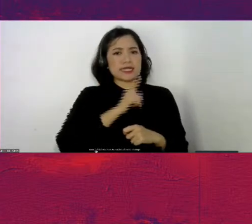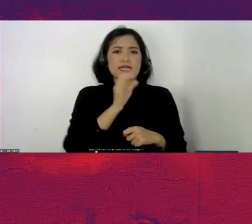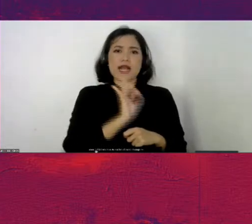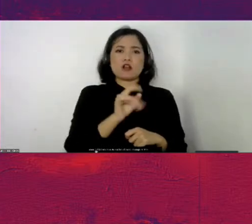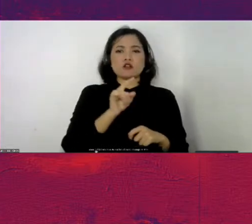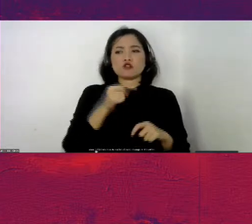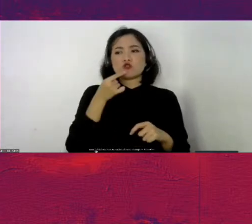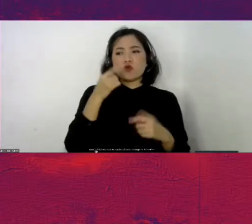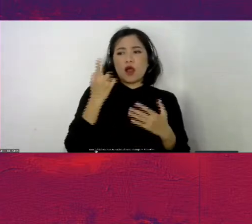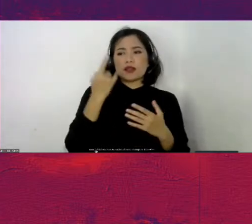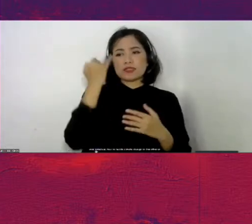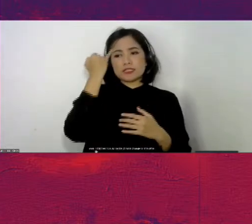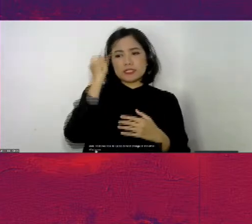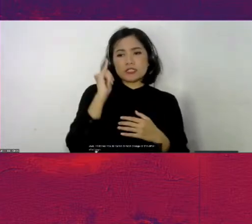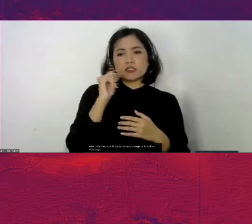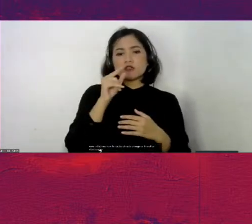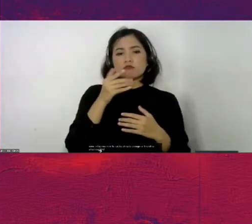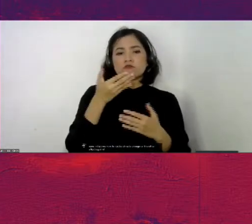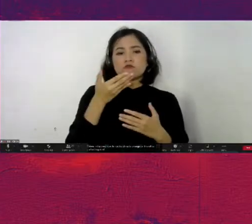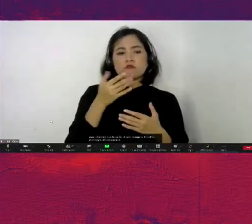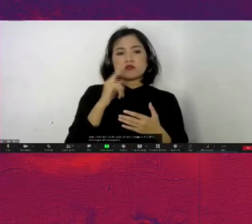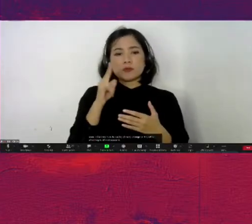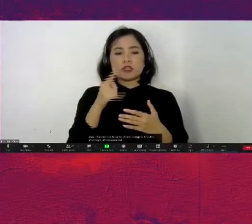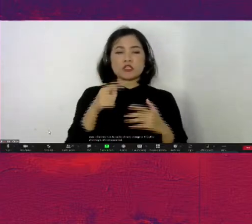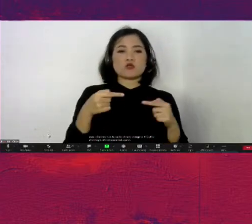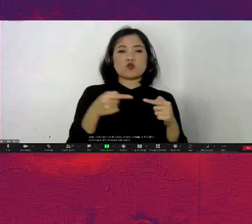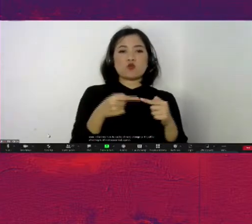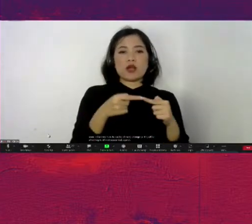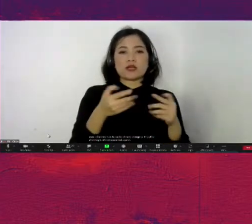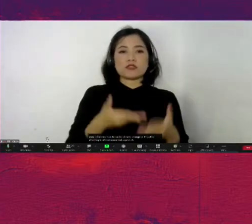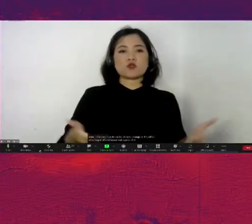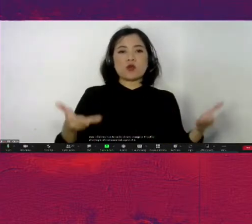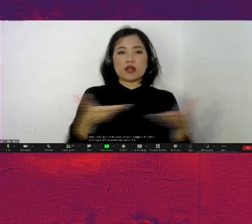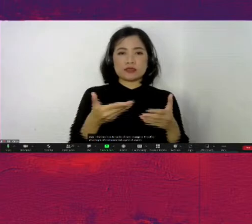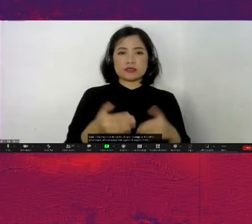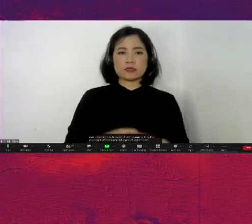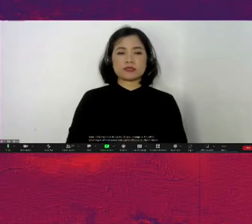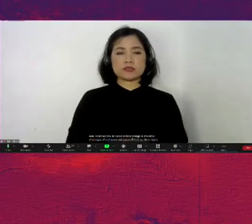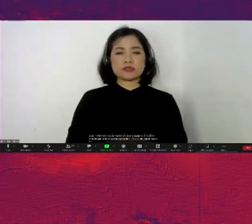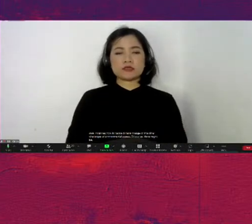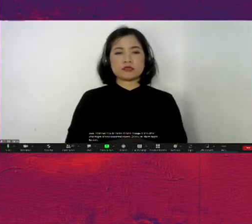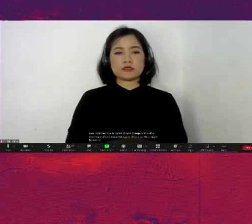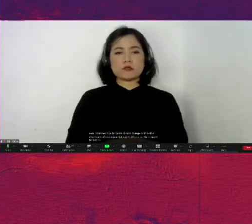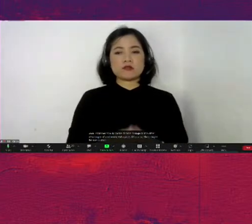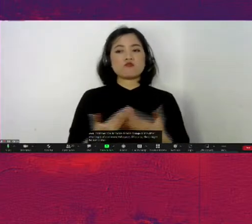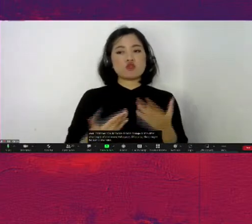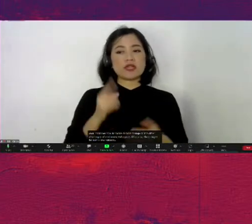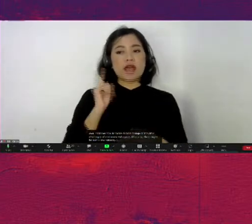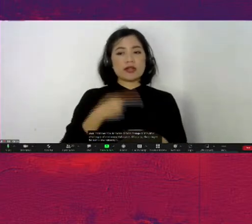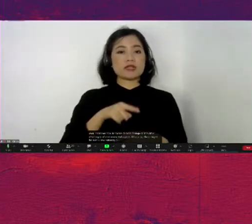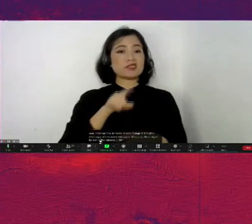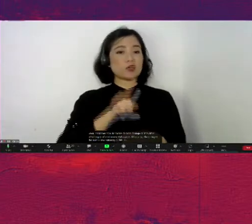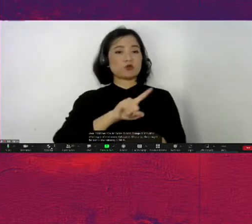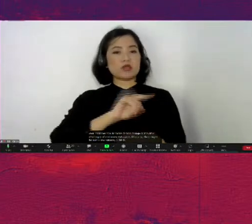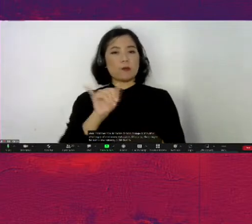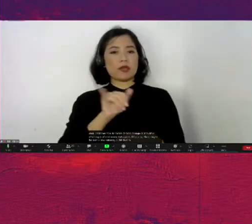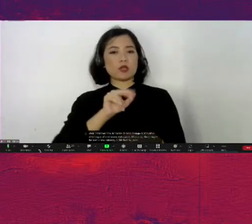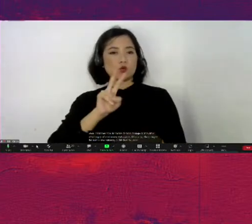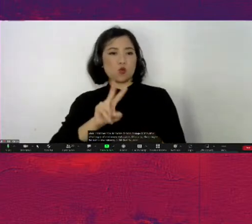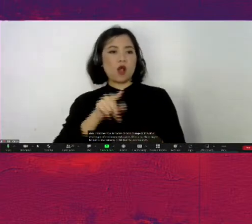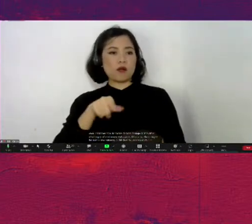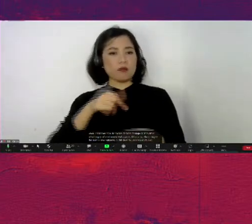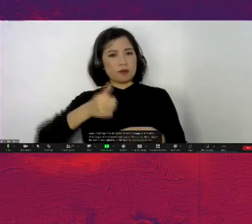other challenges of environmental aspect. Of course, there might be one or two winners in these games, yeah,